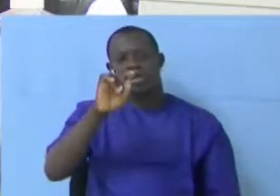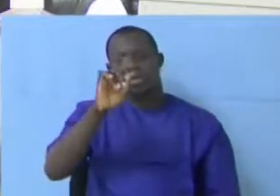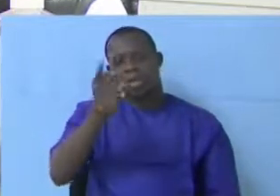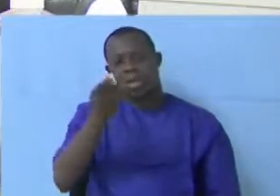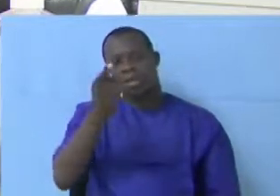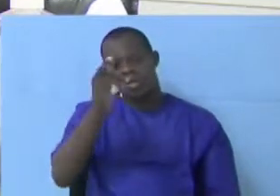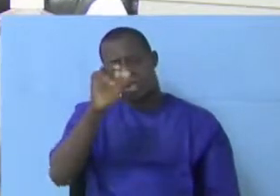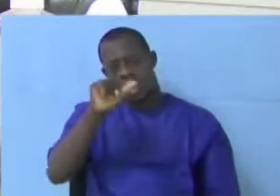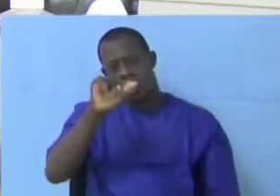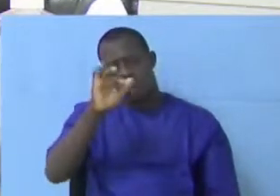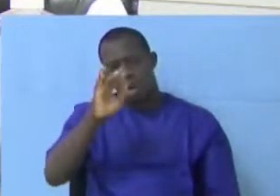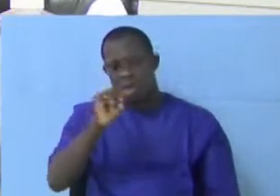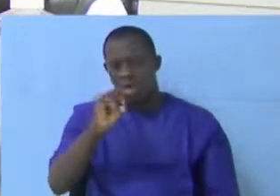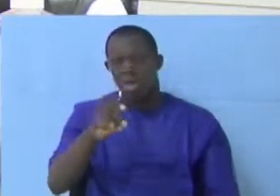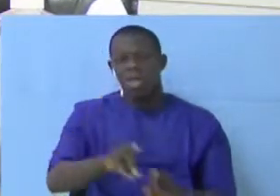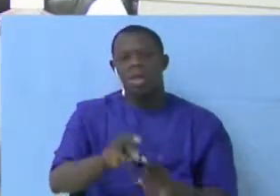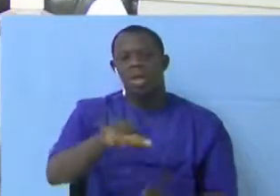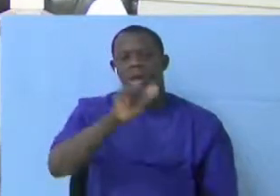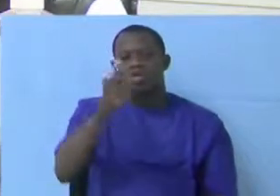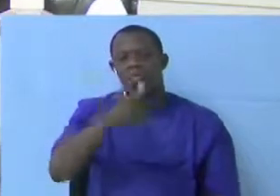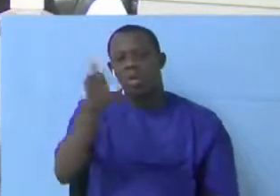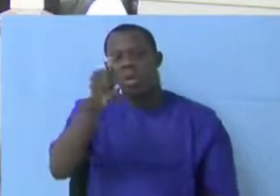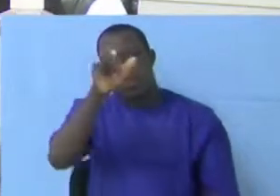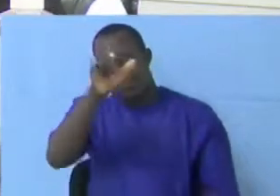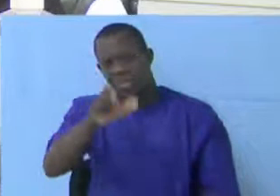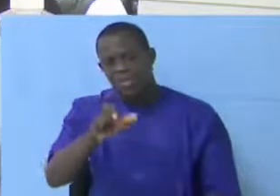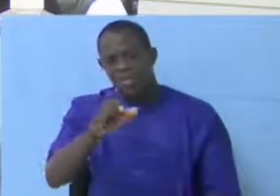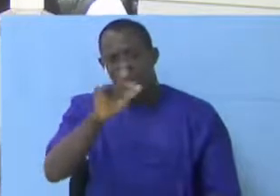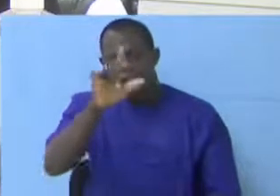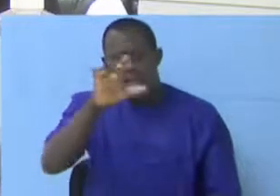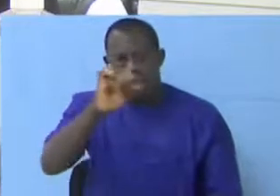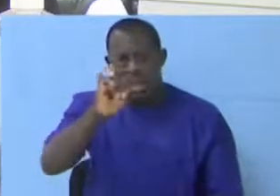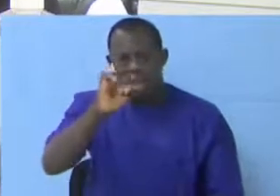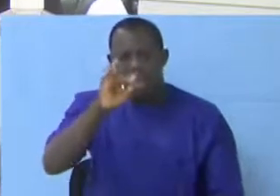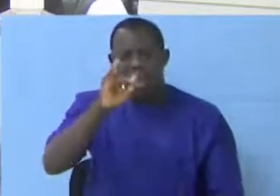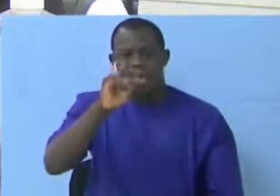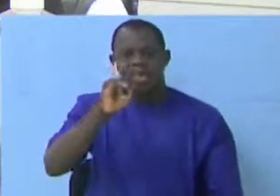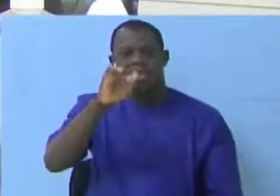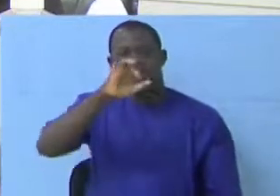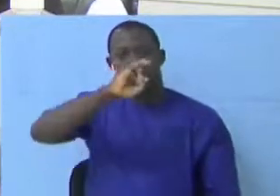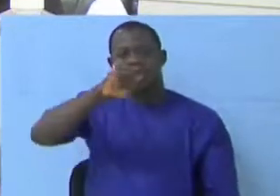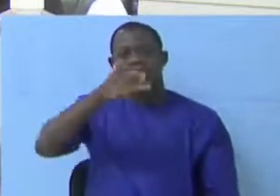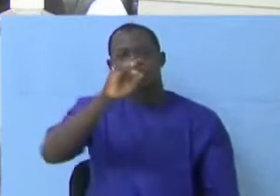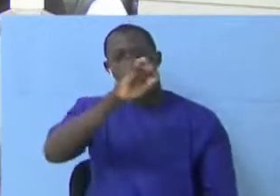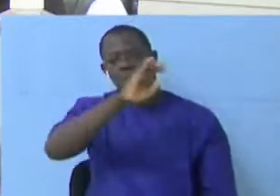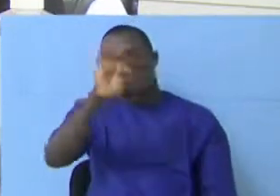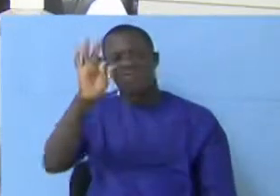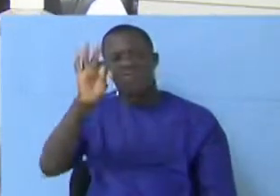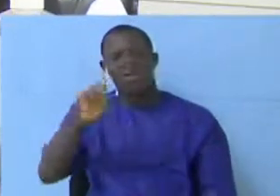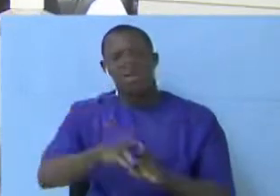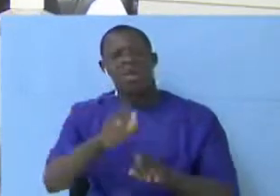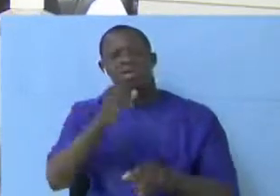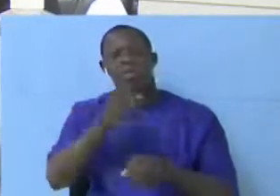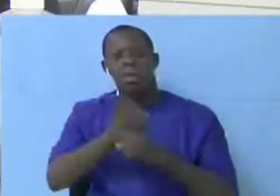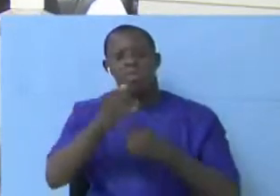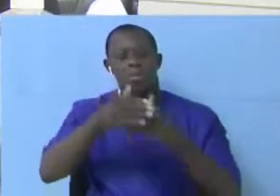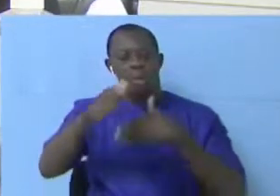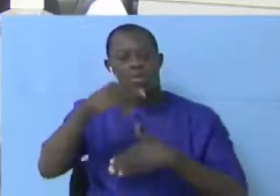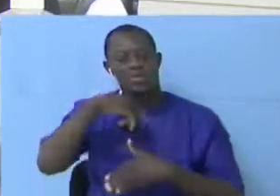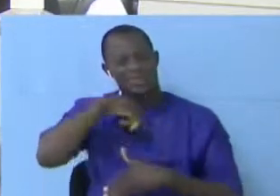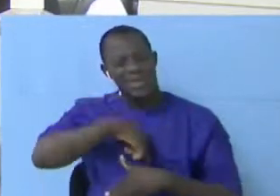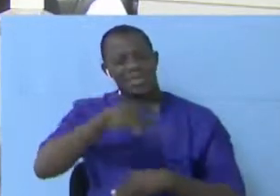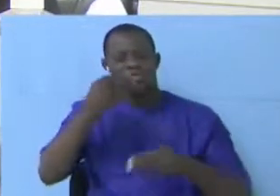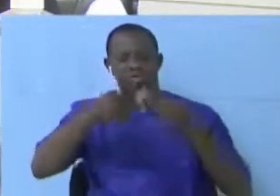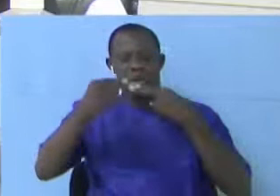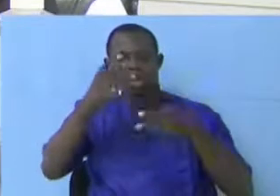agent. Modu clearing agent. Like, and the saddest part of the story is before ko ni ko ya warandi